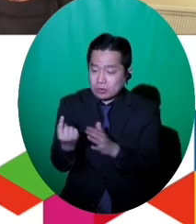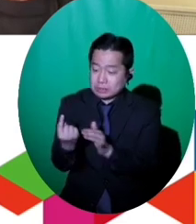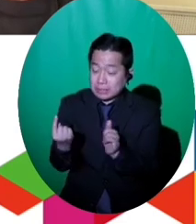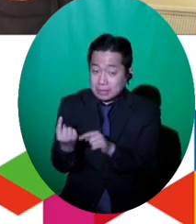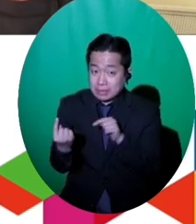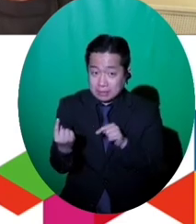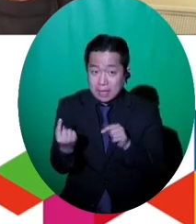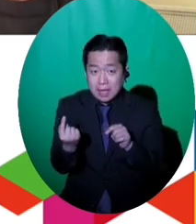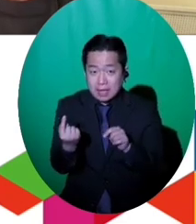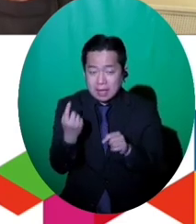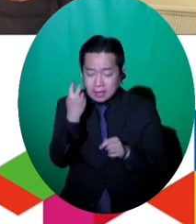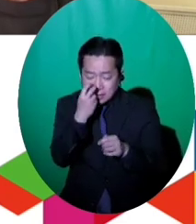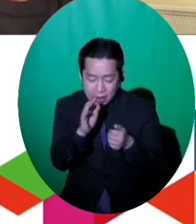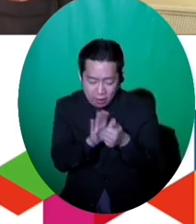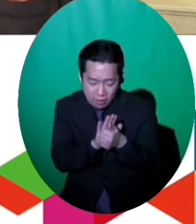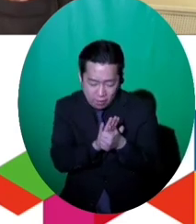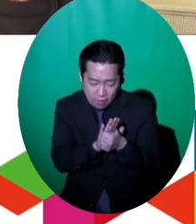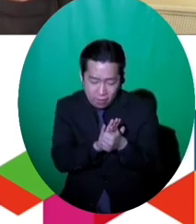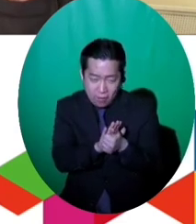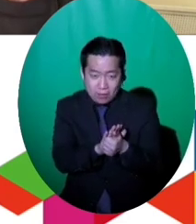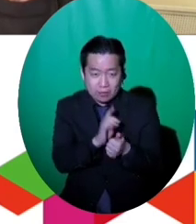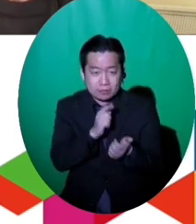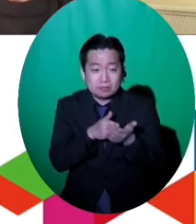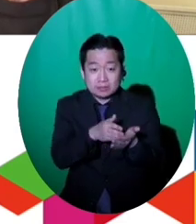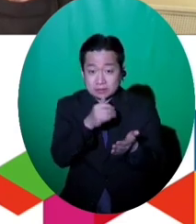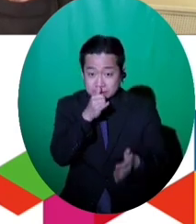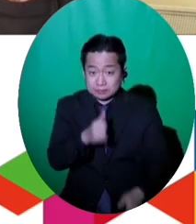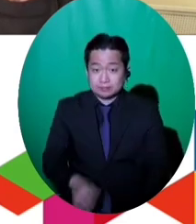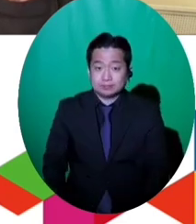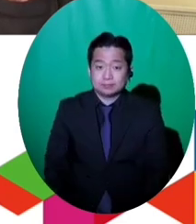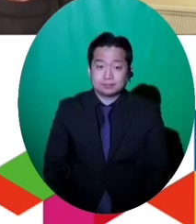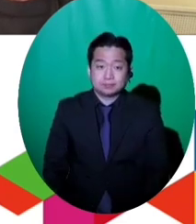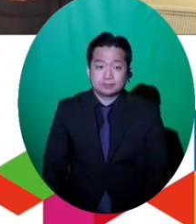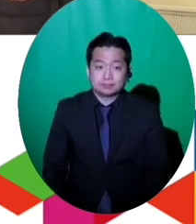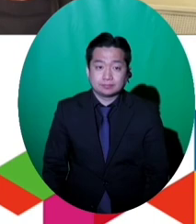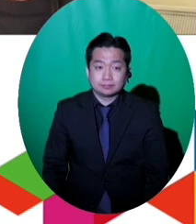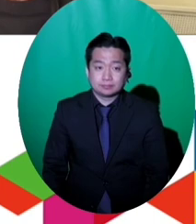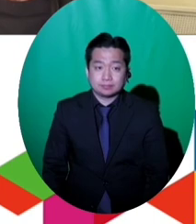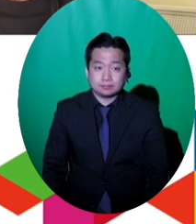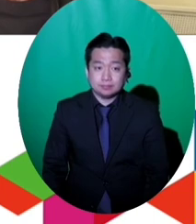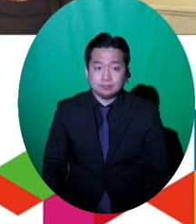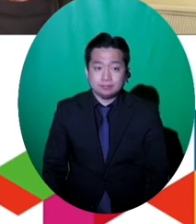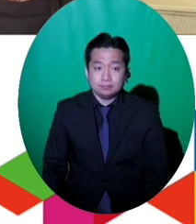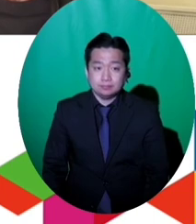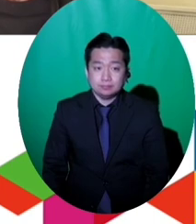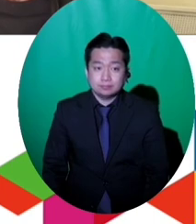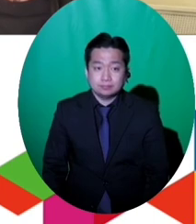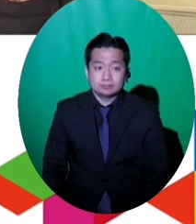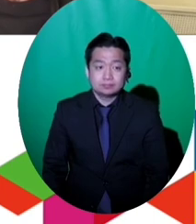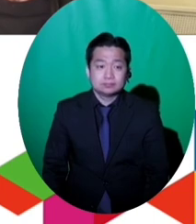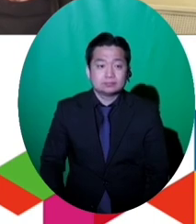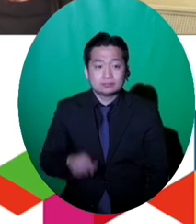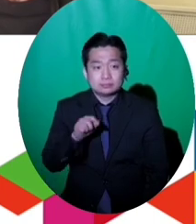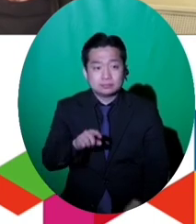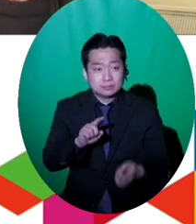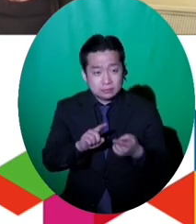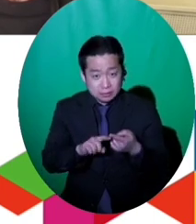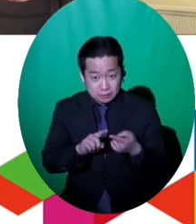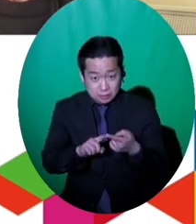of being. And I think they're getting away with, you know, kind of stealing the mm-hmm. labor.